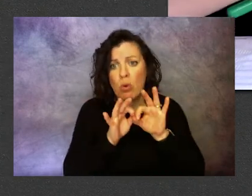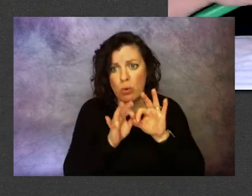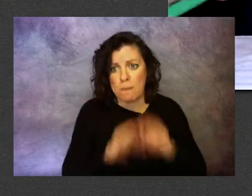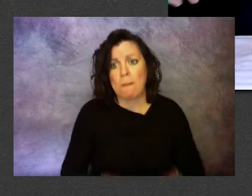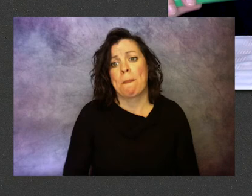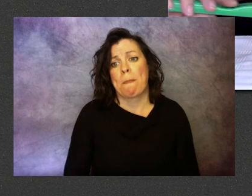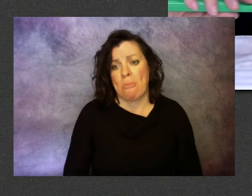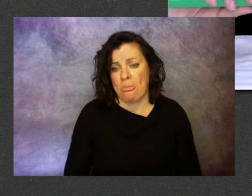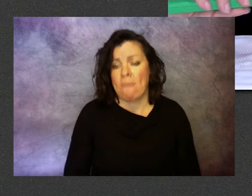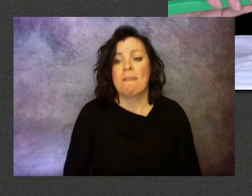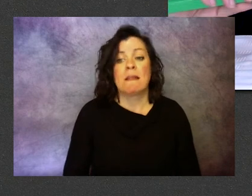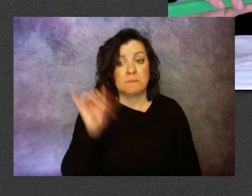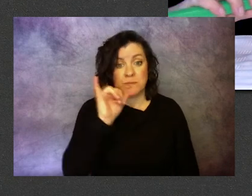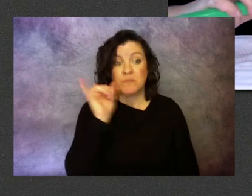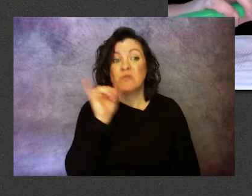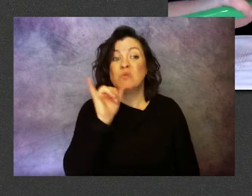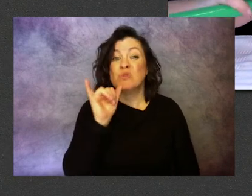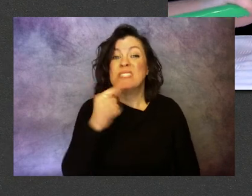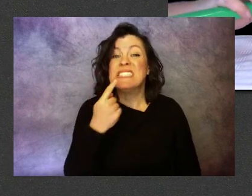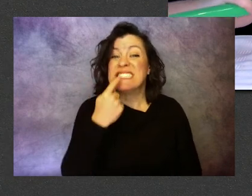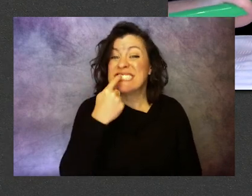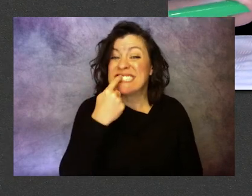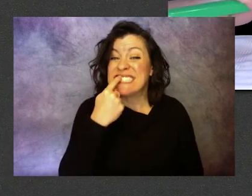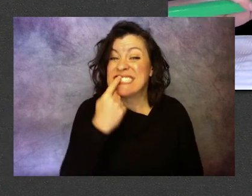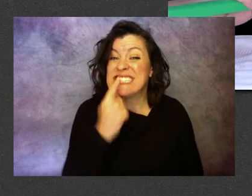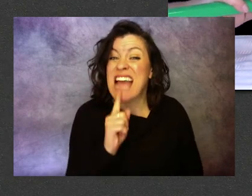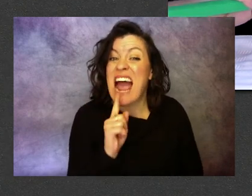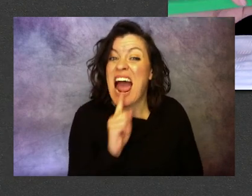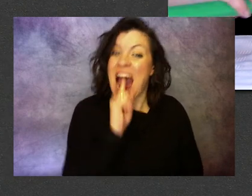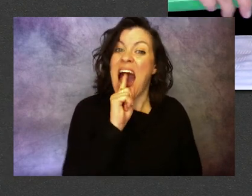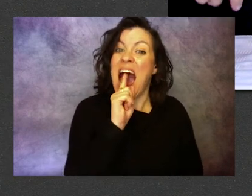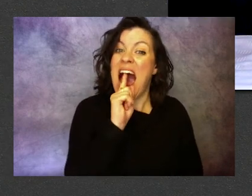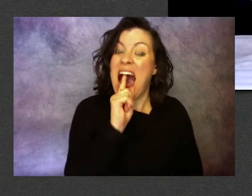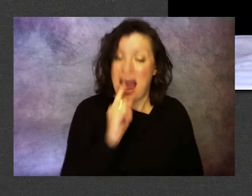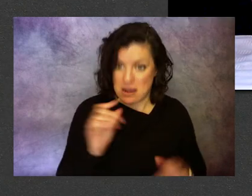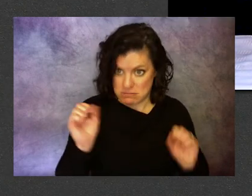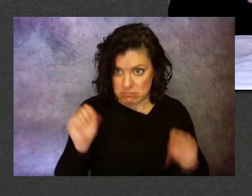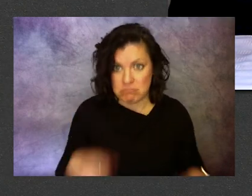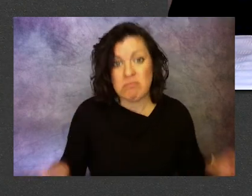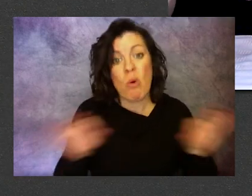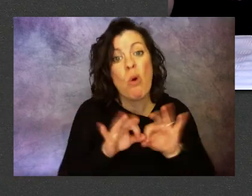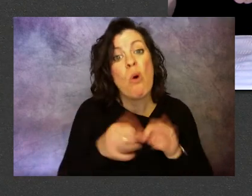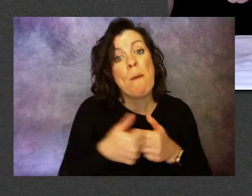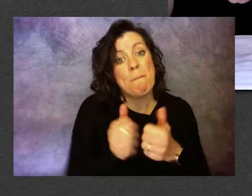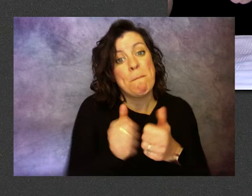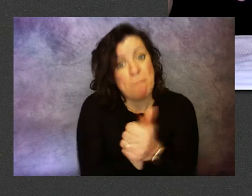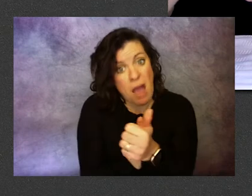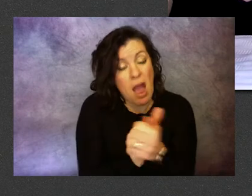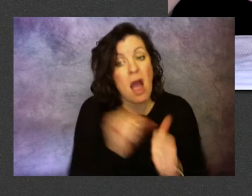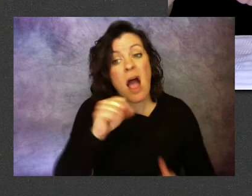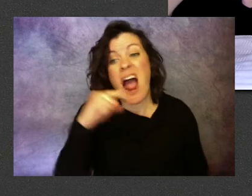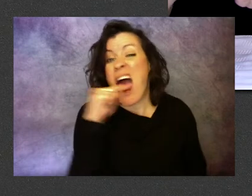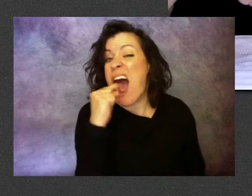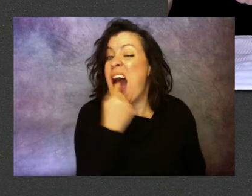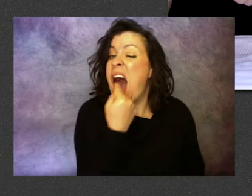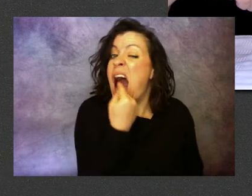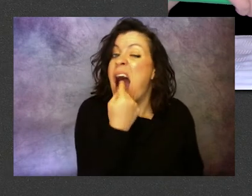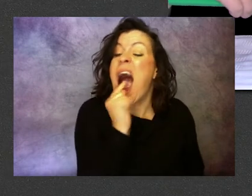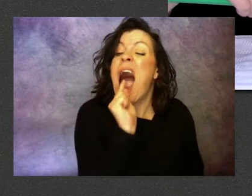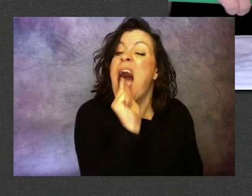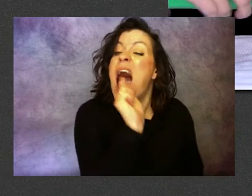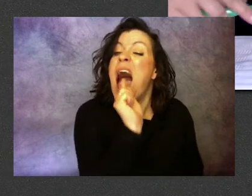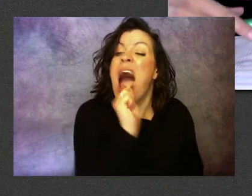your front teeth. That's a spot that a lot of people miss. Get behind those front teeth on the top and the